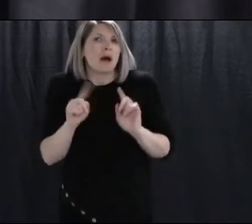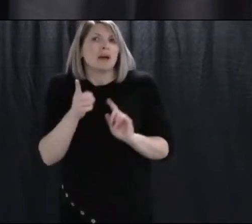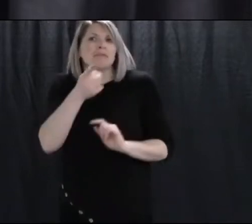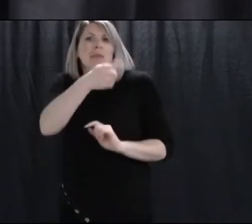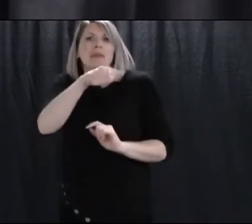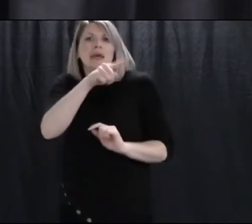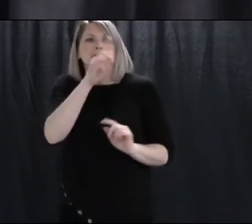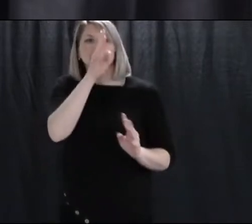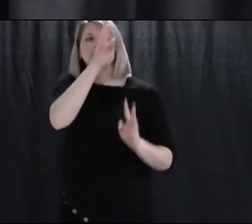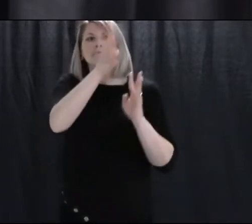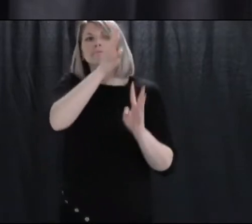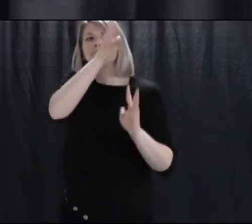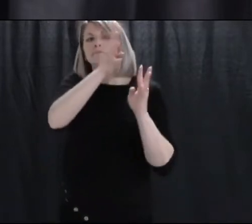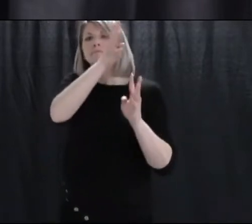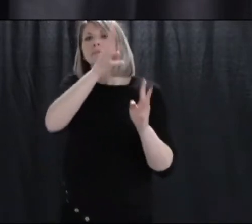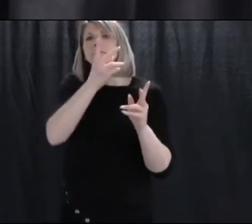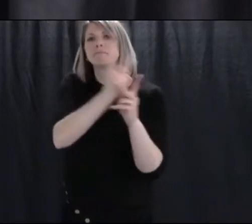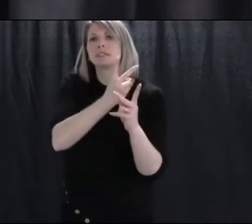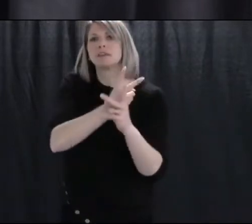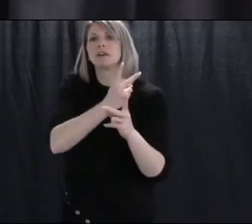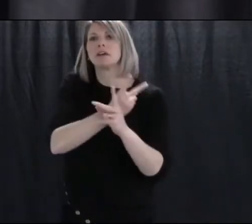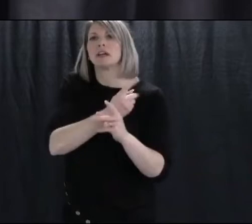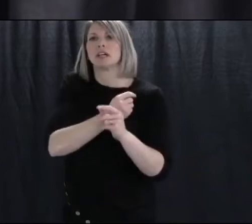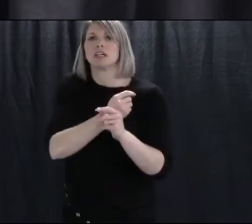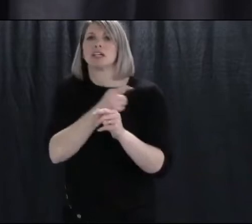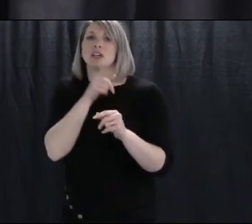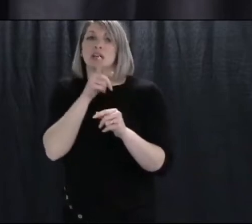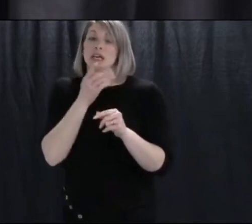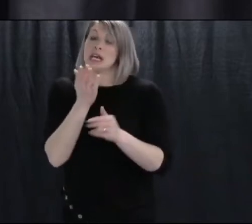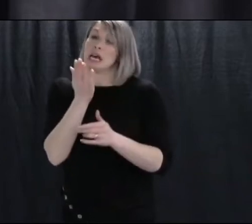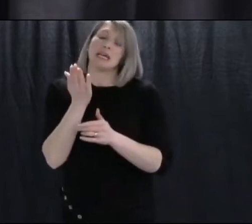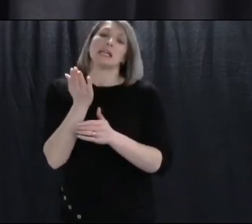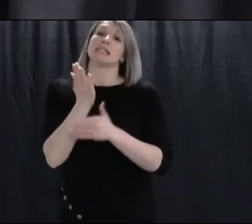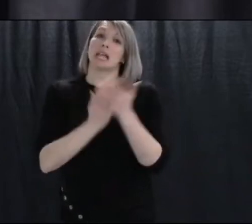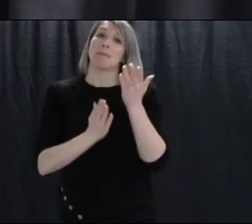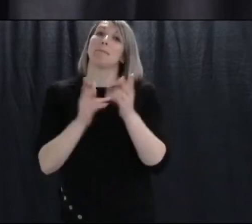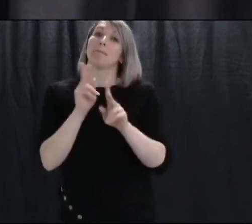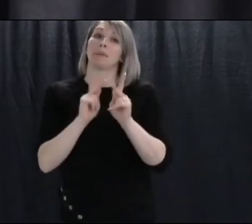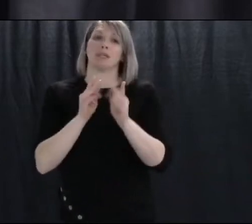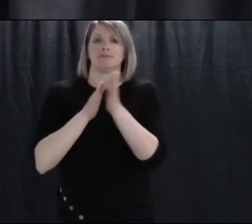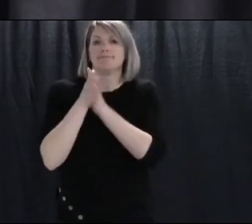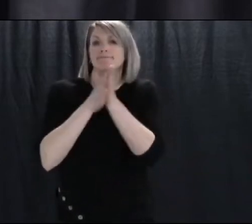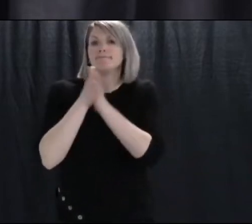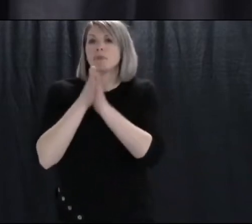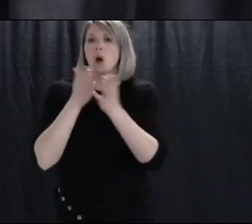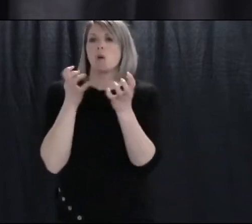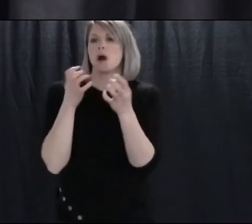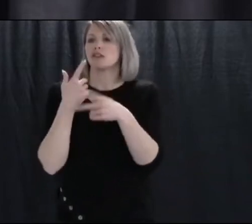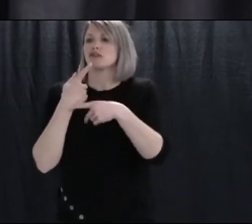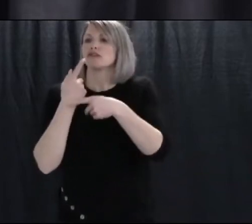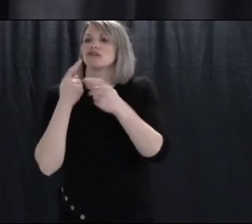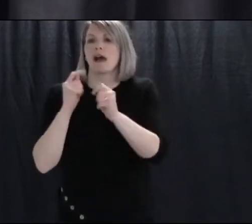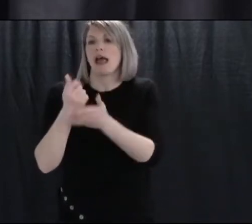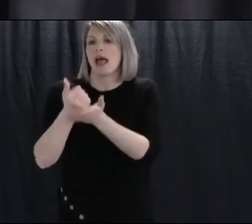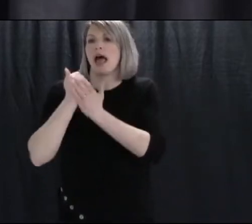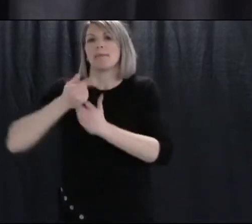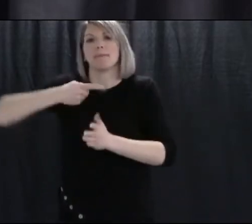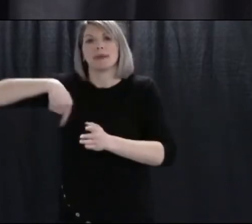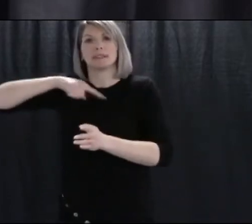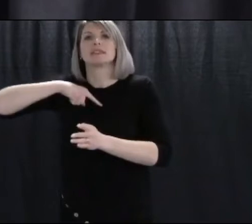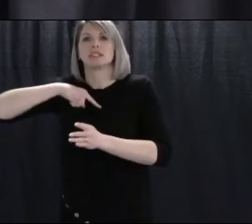that there is a really excited and interested community of 3D printers who would be happy to help us should we ever